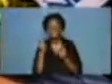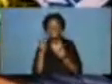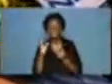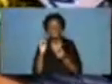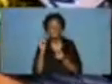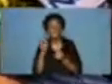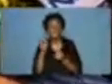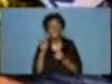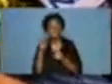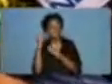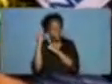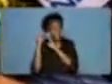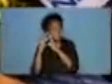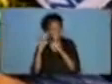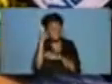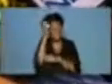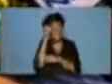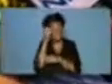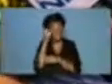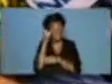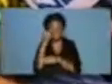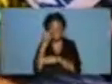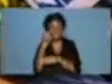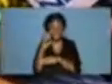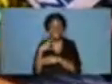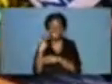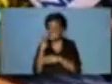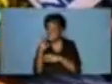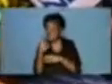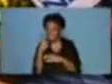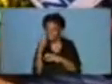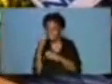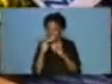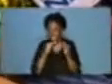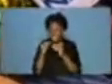they're open, what they have to offer, and that is number one top of mind.